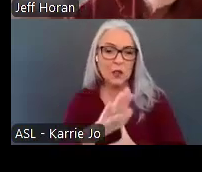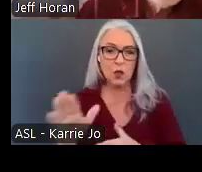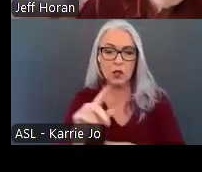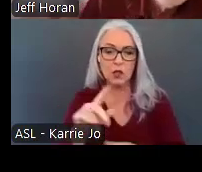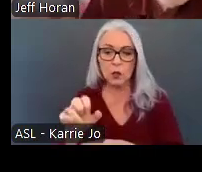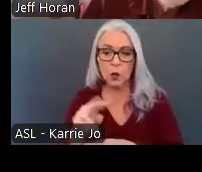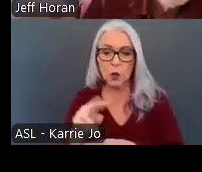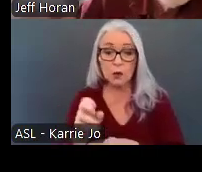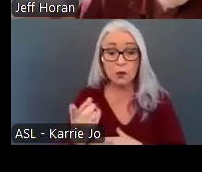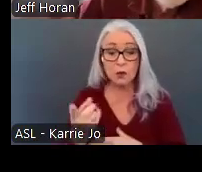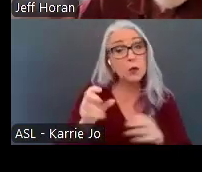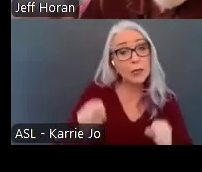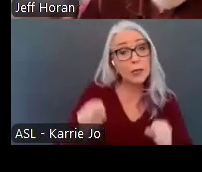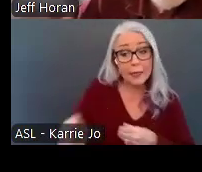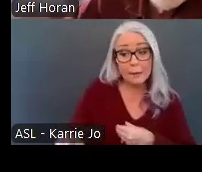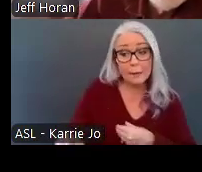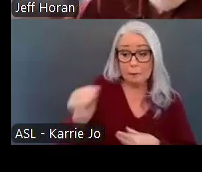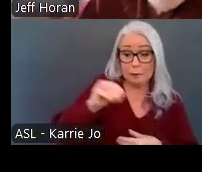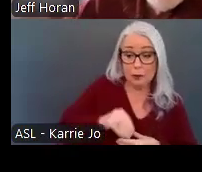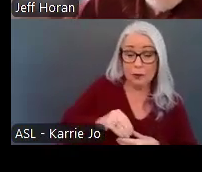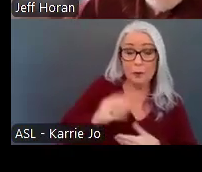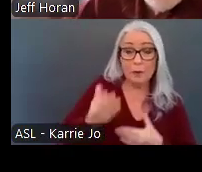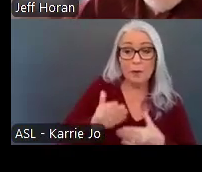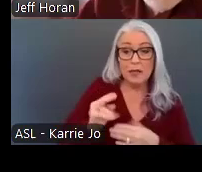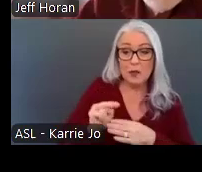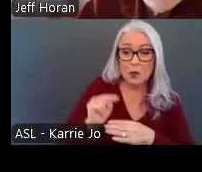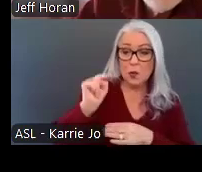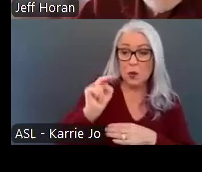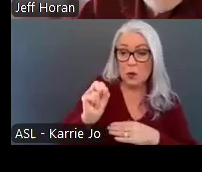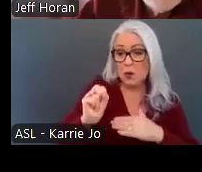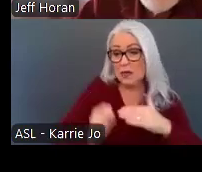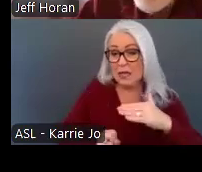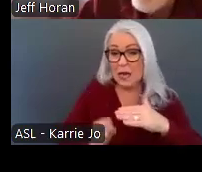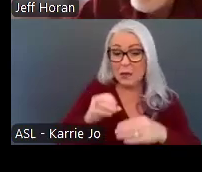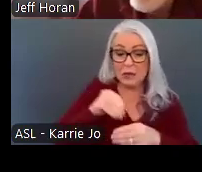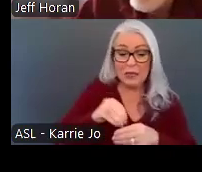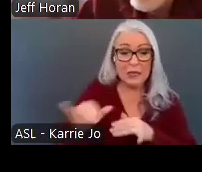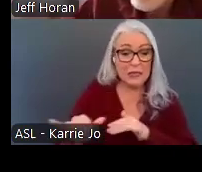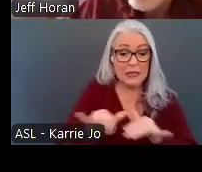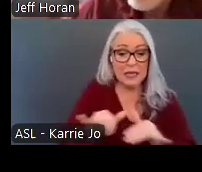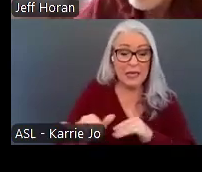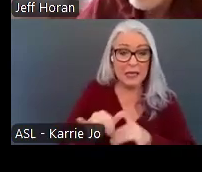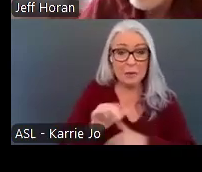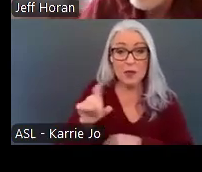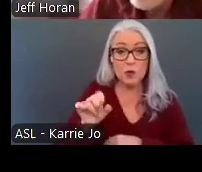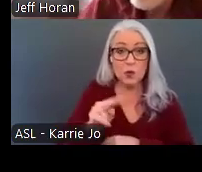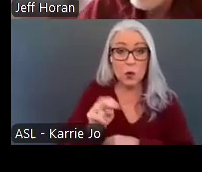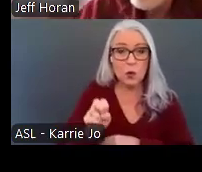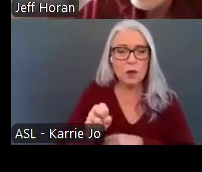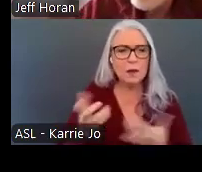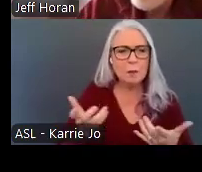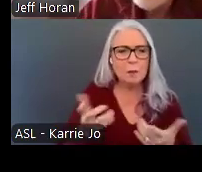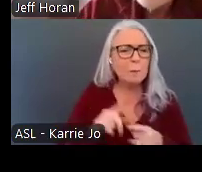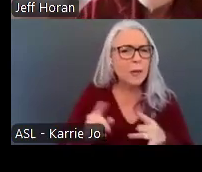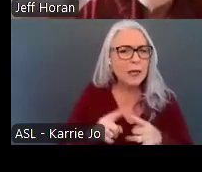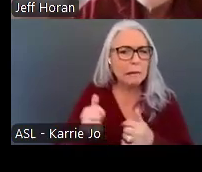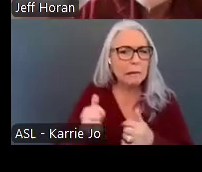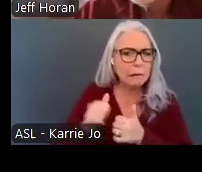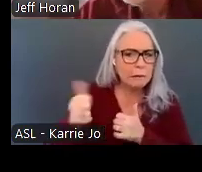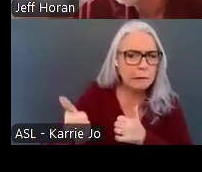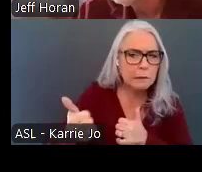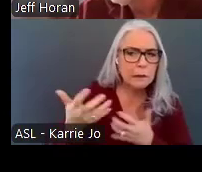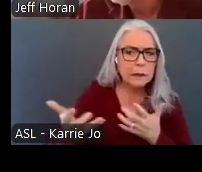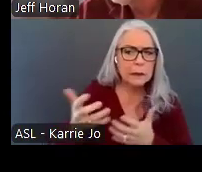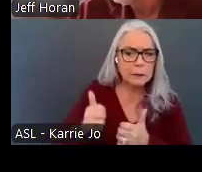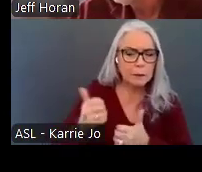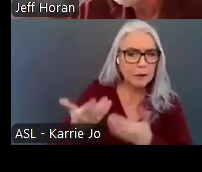your zone and just move it from south to north within your zone. But there's a lot of questions about, like, how far is too far, and the cost, again, go back